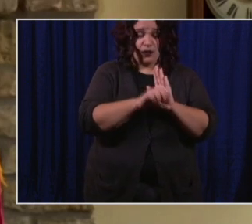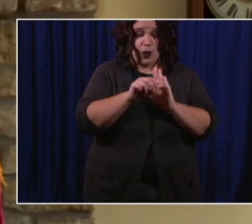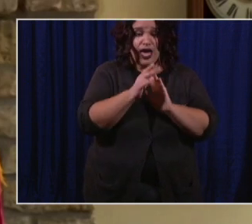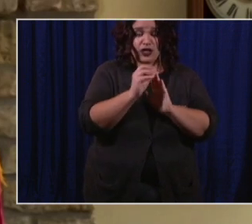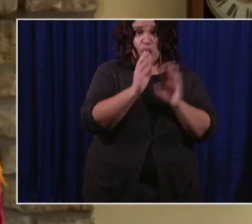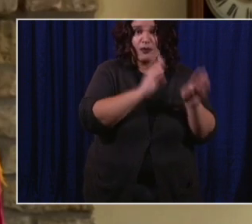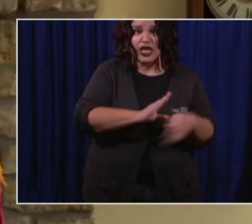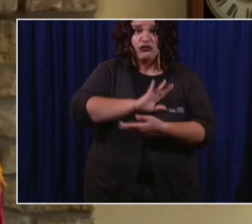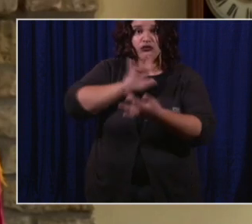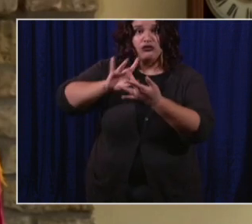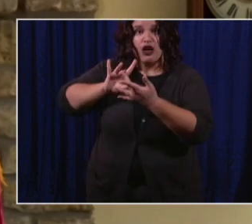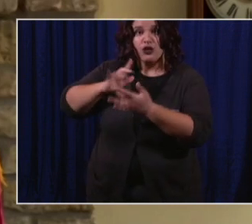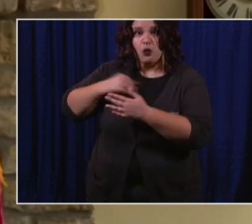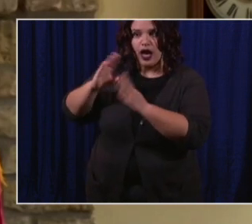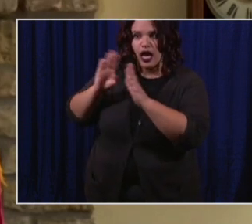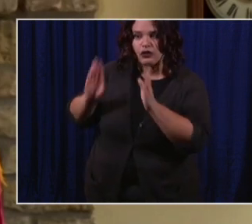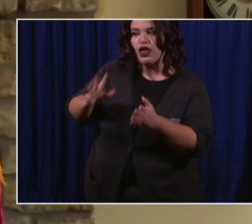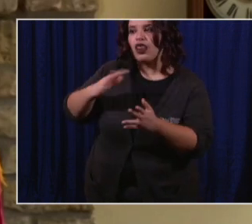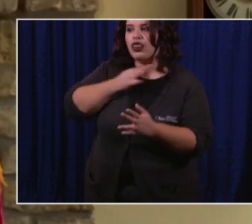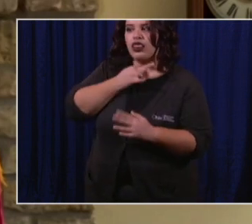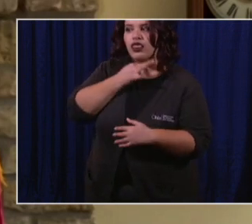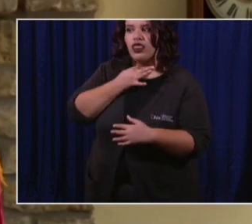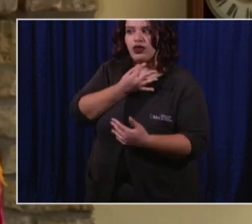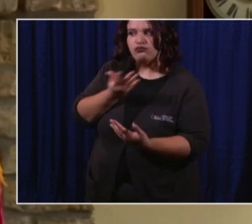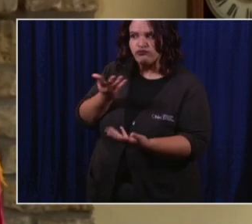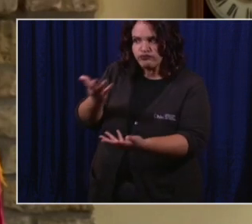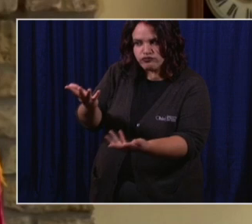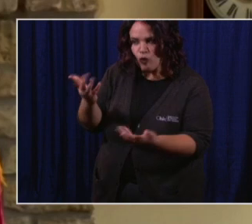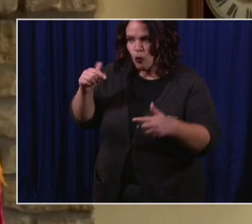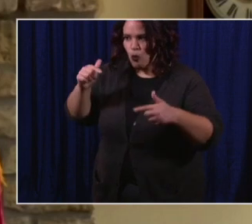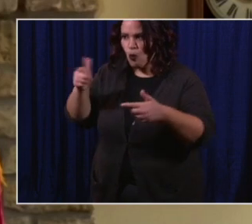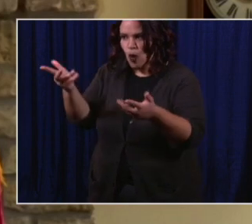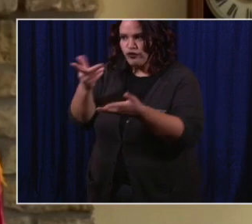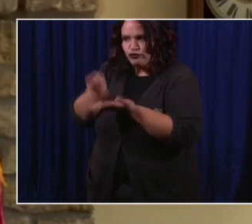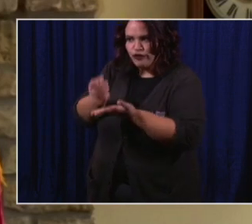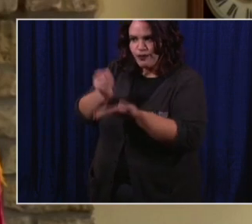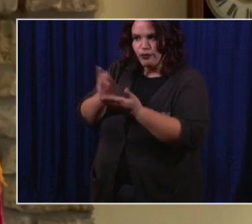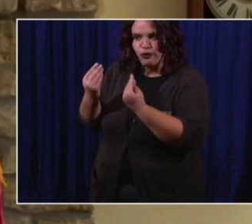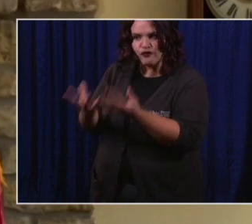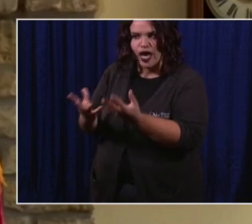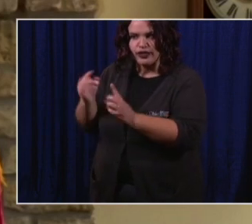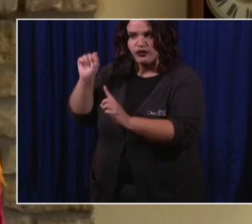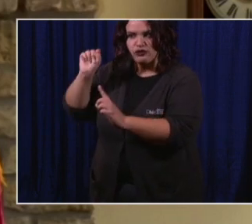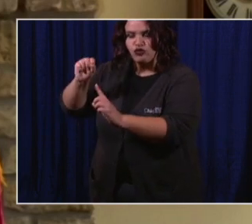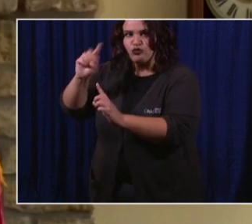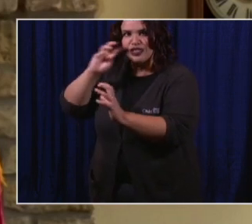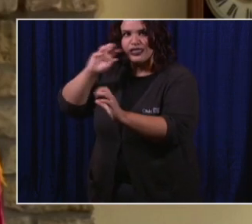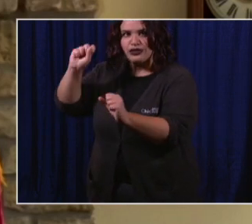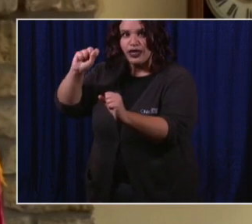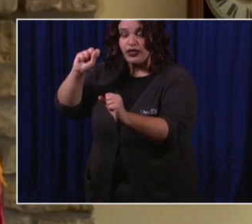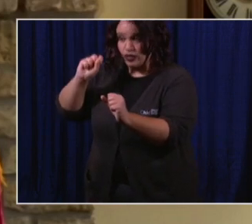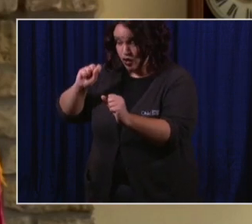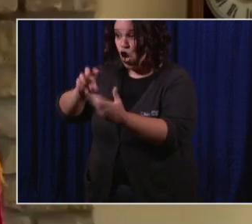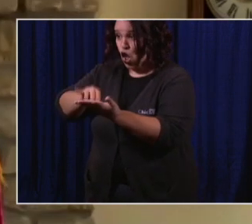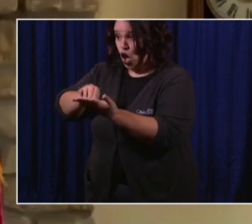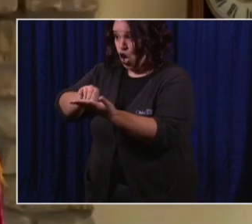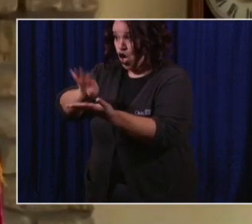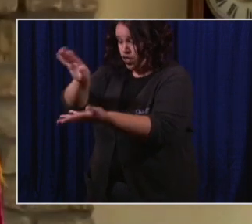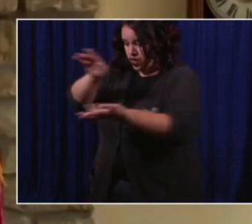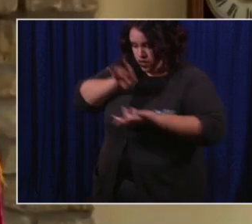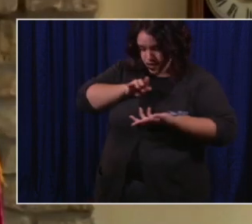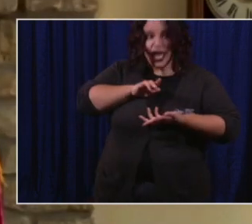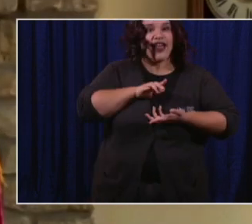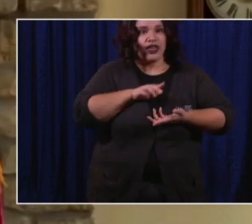received to see if maybe there could be advances in treatment for people here in Ohio based on the treatment that the president received? Yeah,